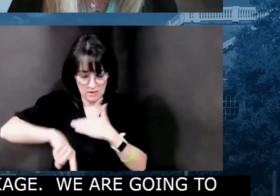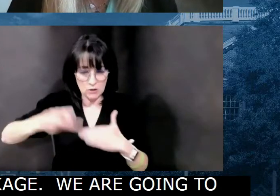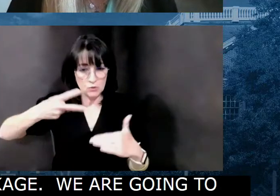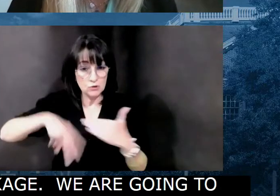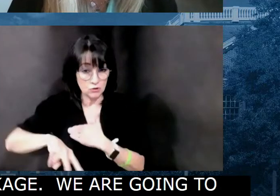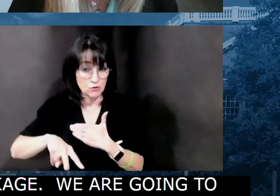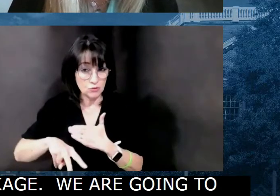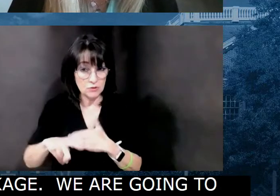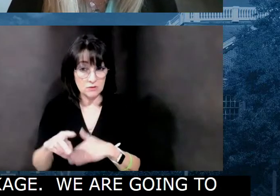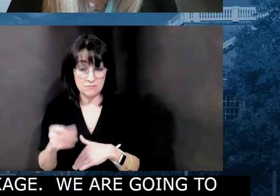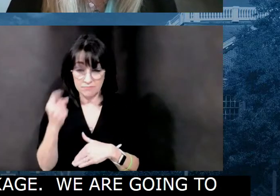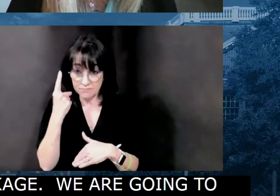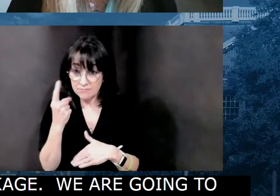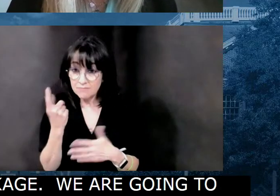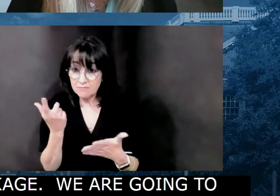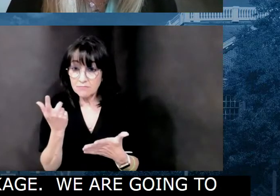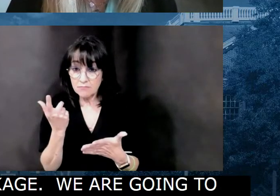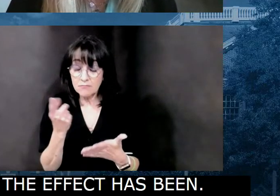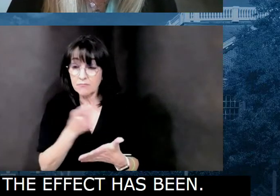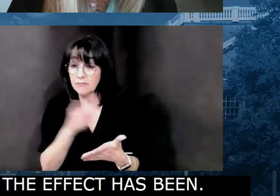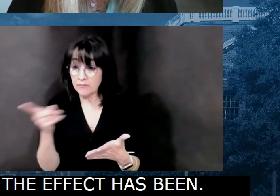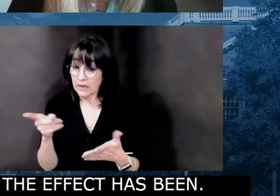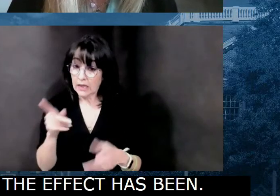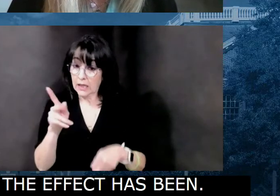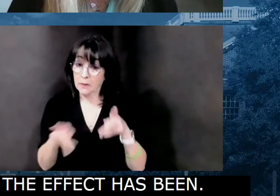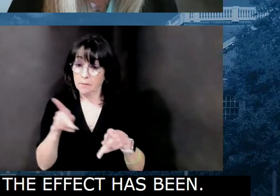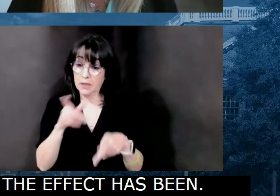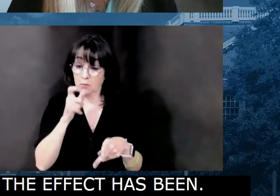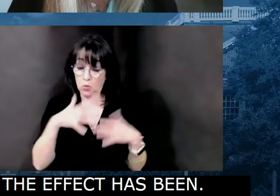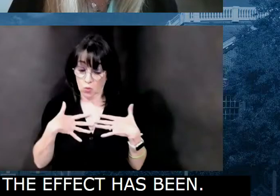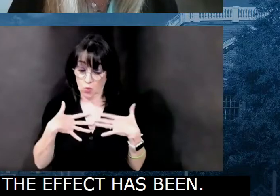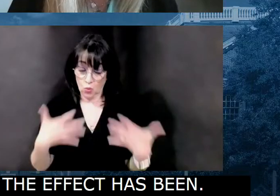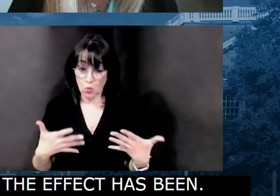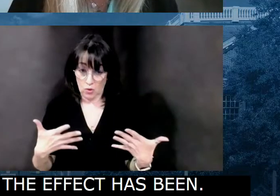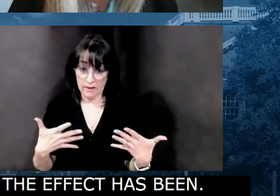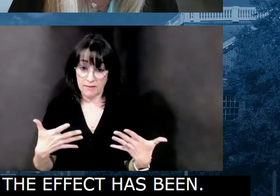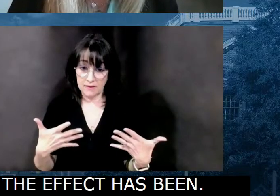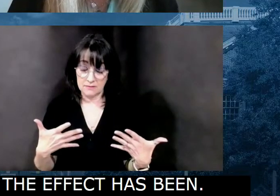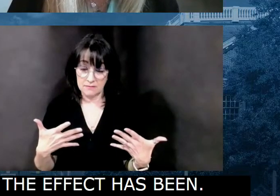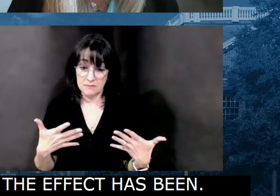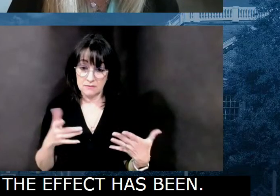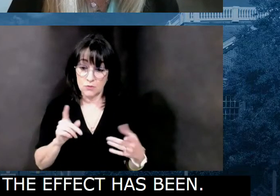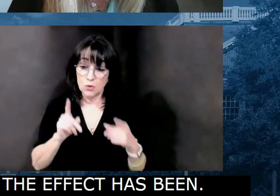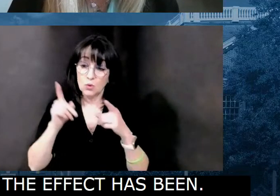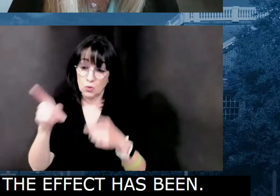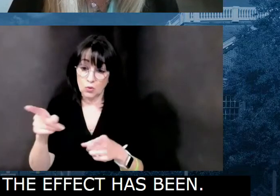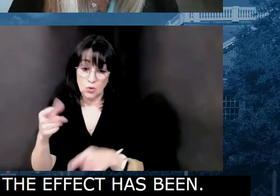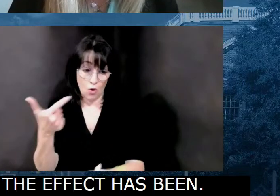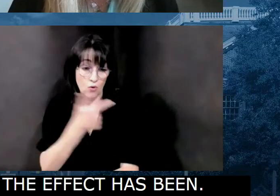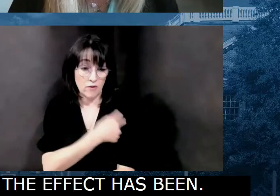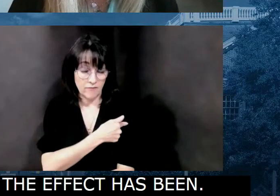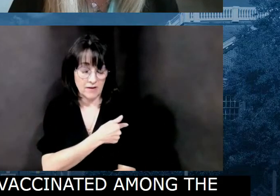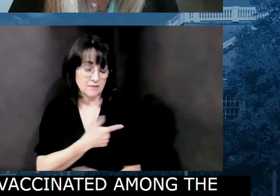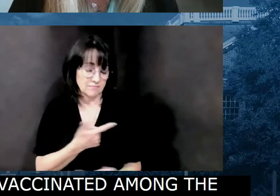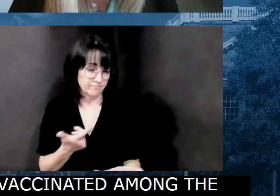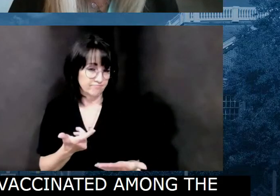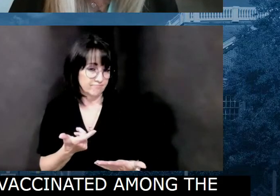people you get vaccinated among the willing, the harder it gets each increment down the road.